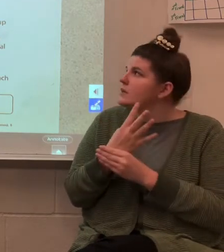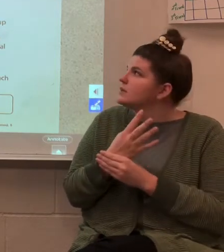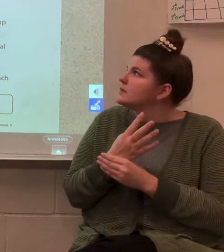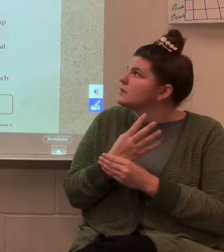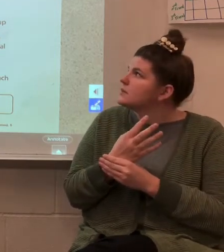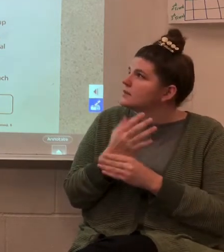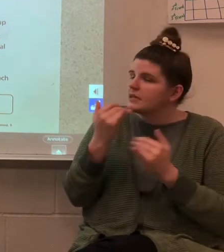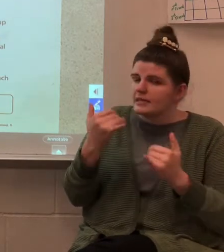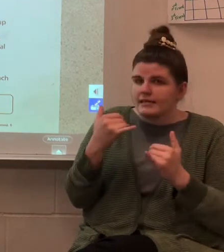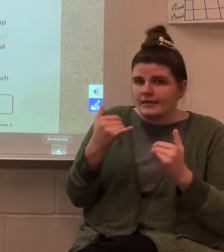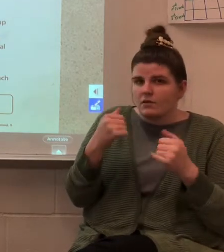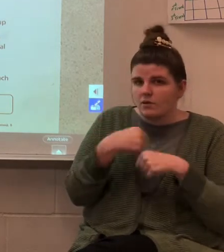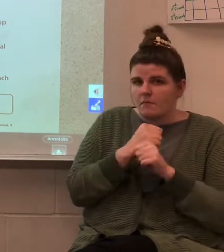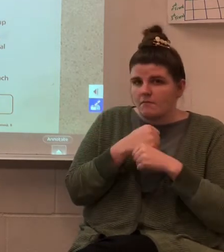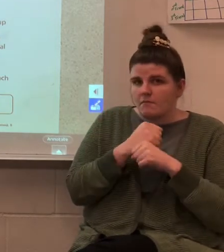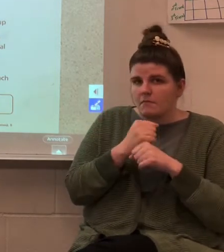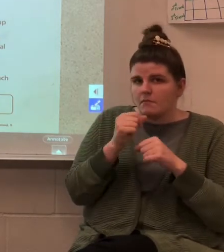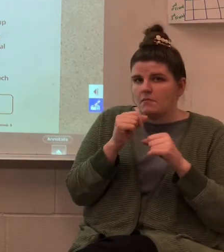1,